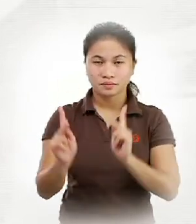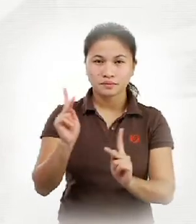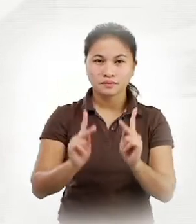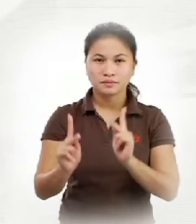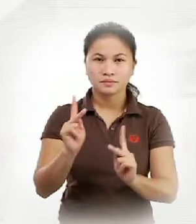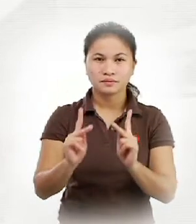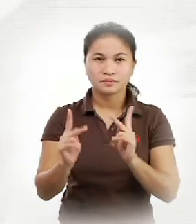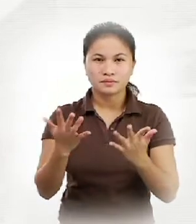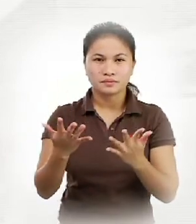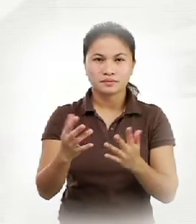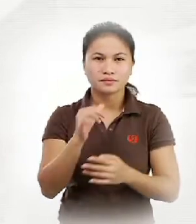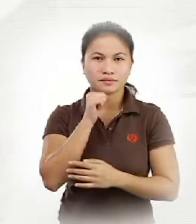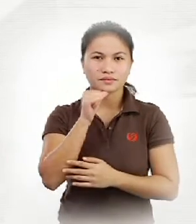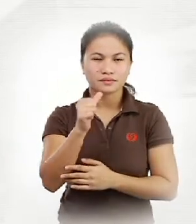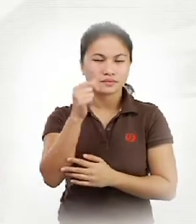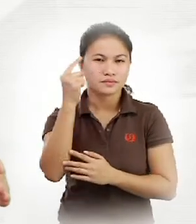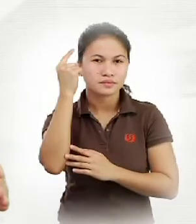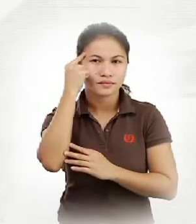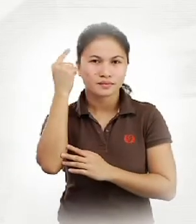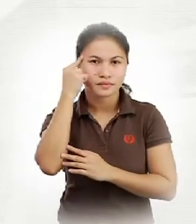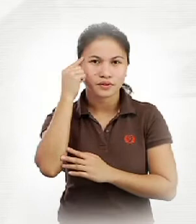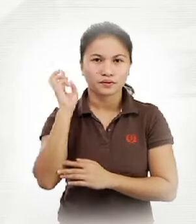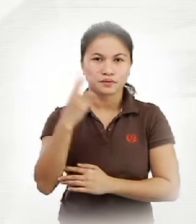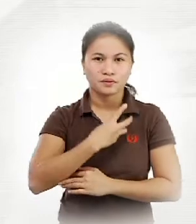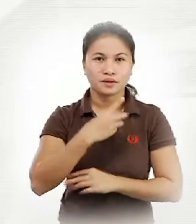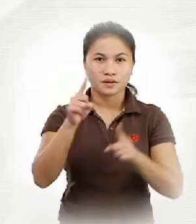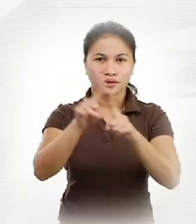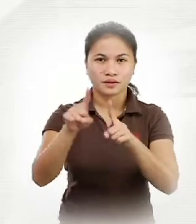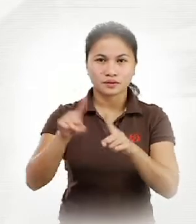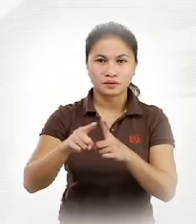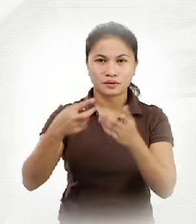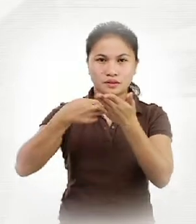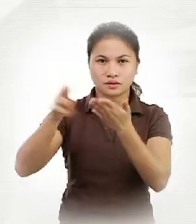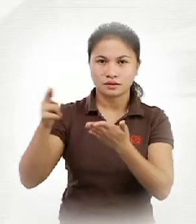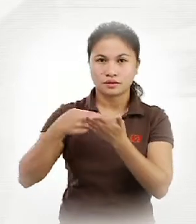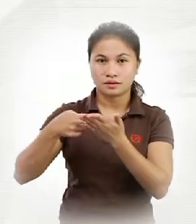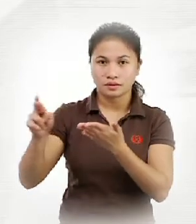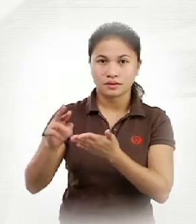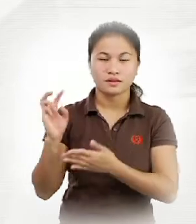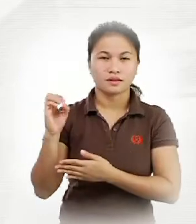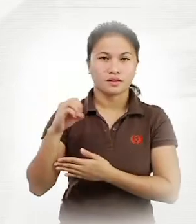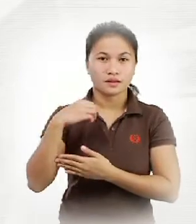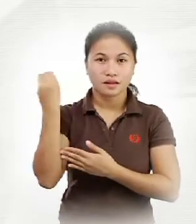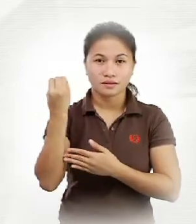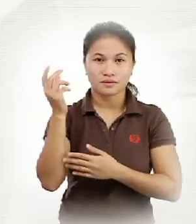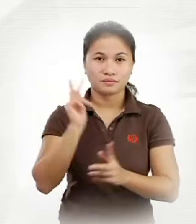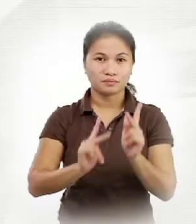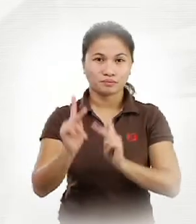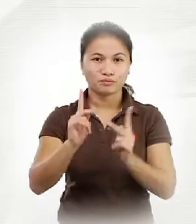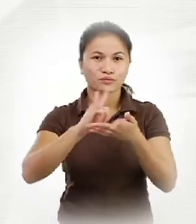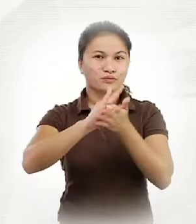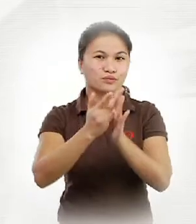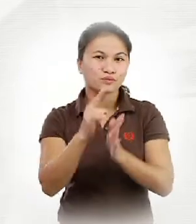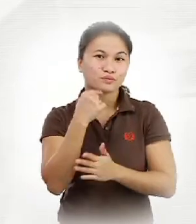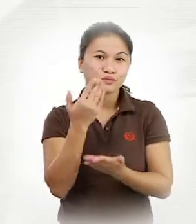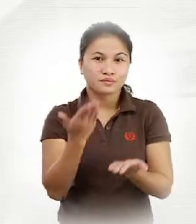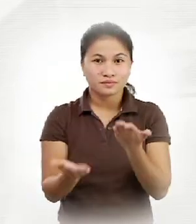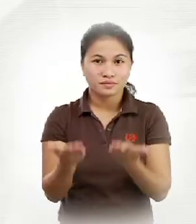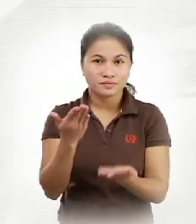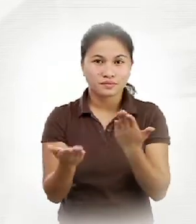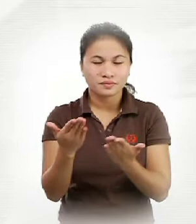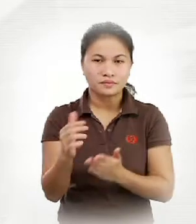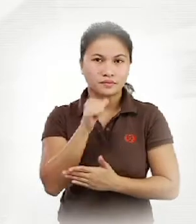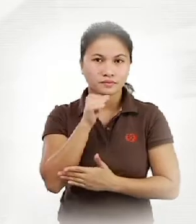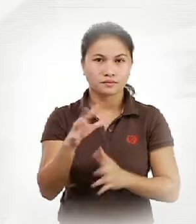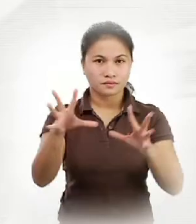unconsciously, we are also eliminating other people. Those whom probably we will not admit